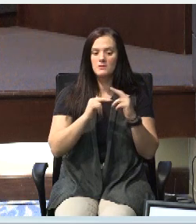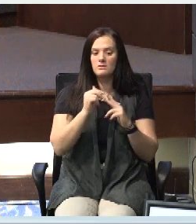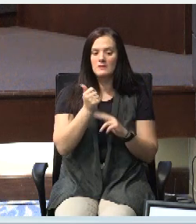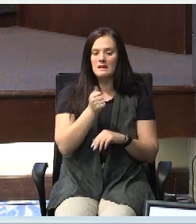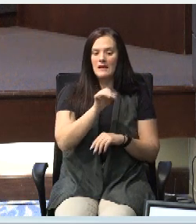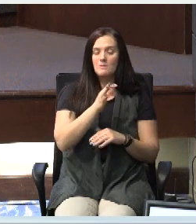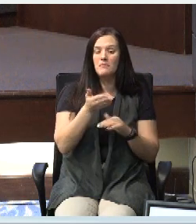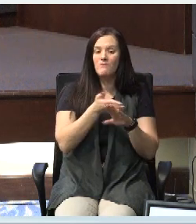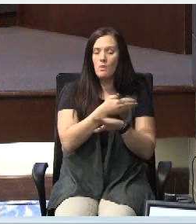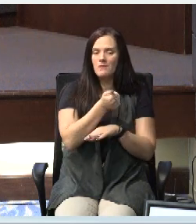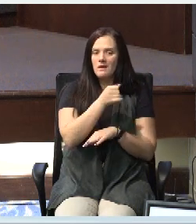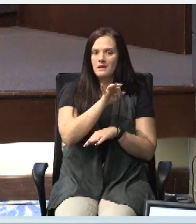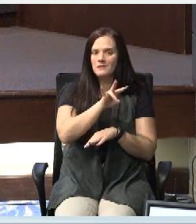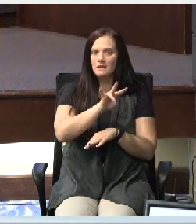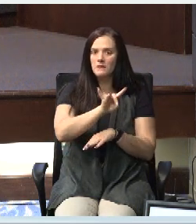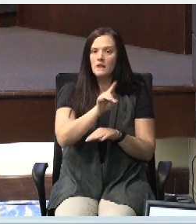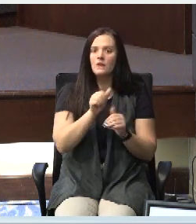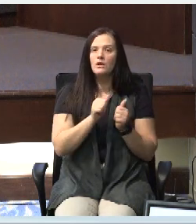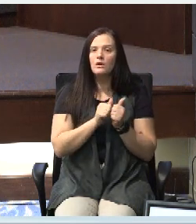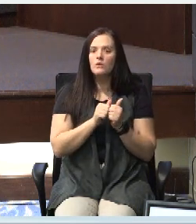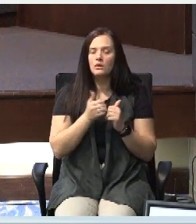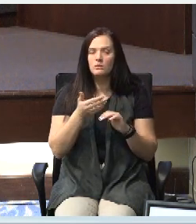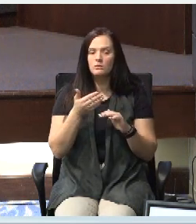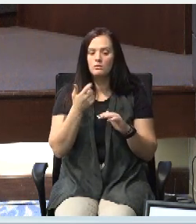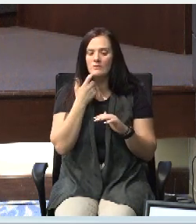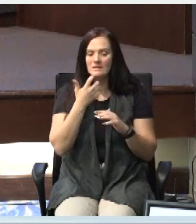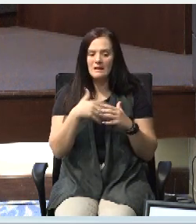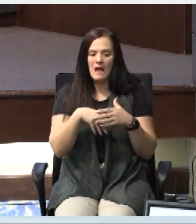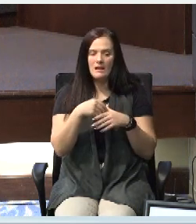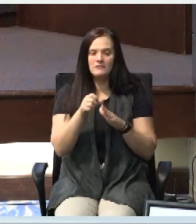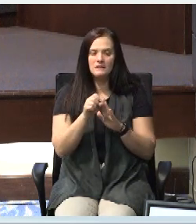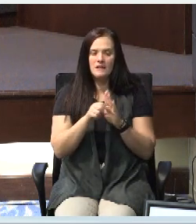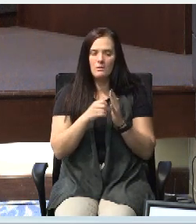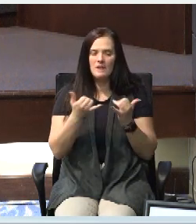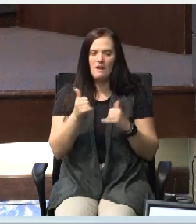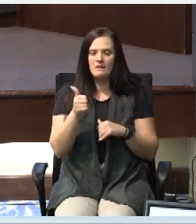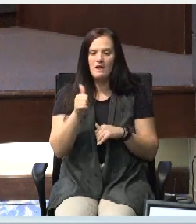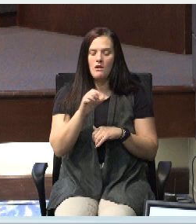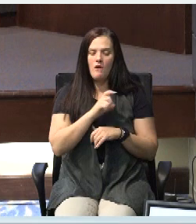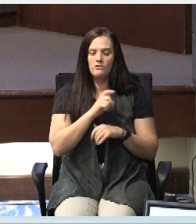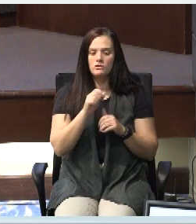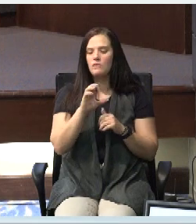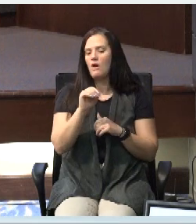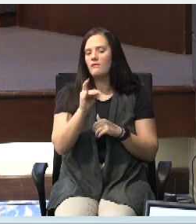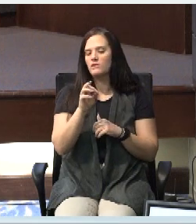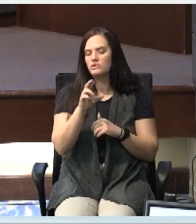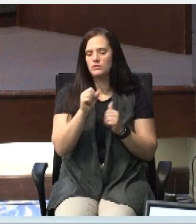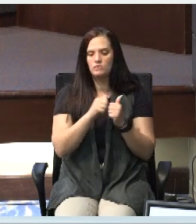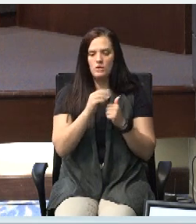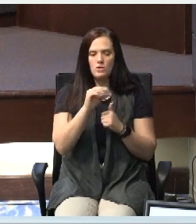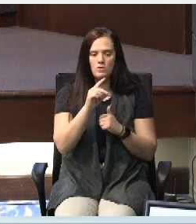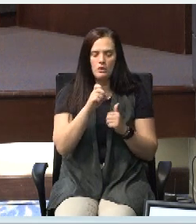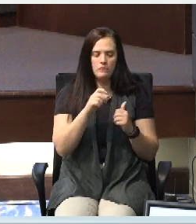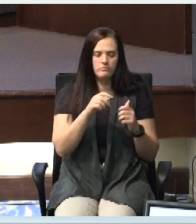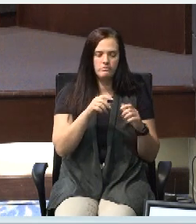1978. With the previously allocated positions, we are now at 10 officers with the addition of the code manager